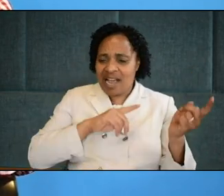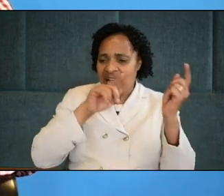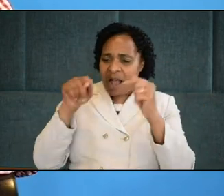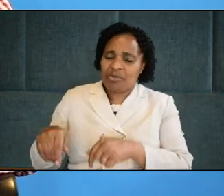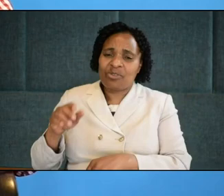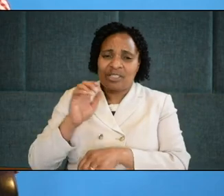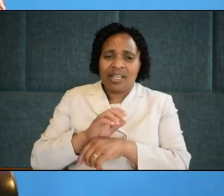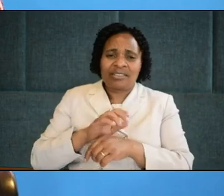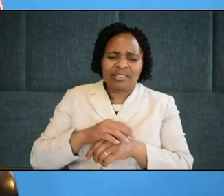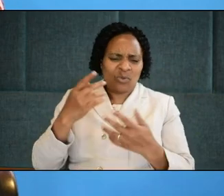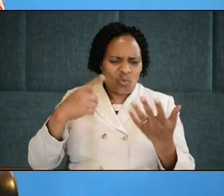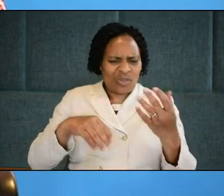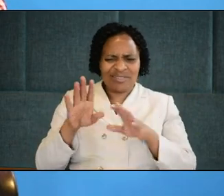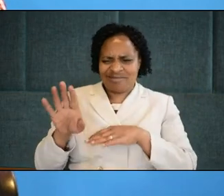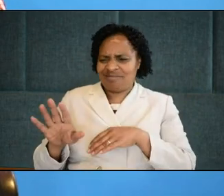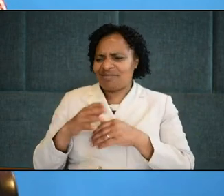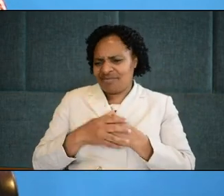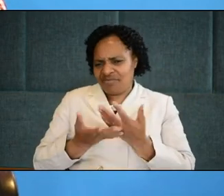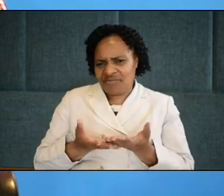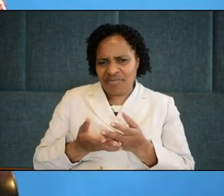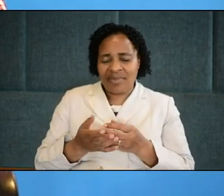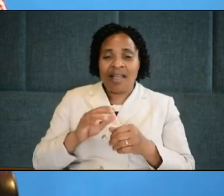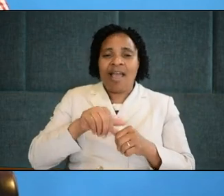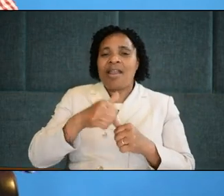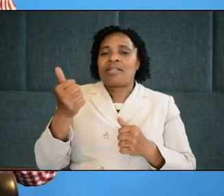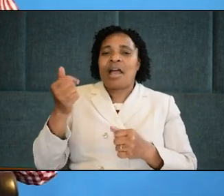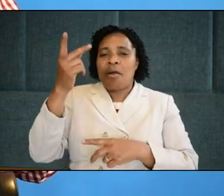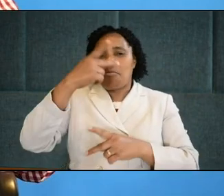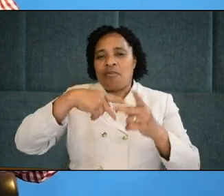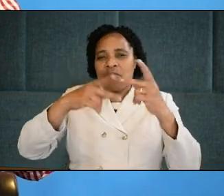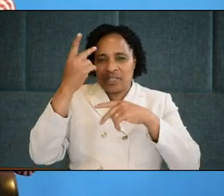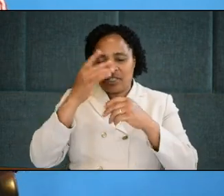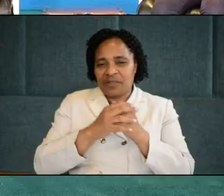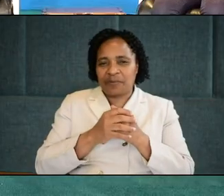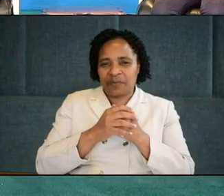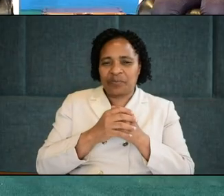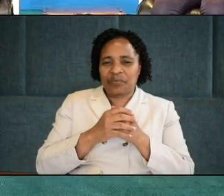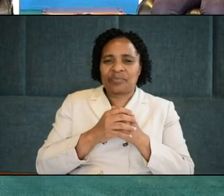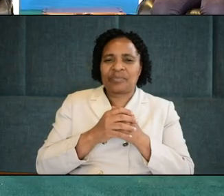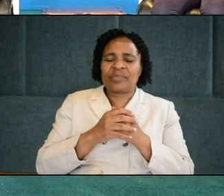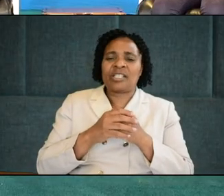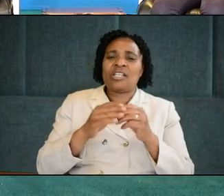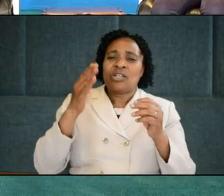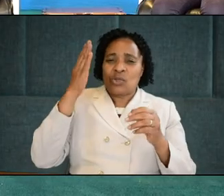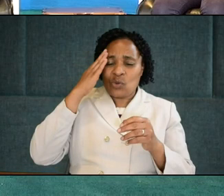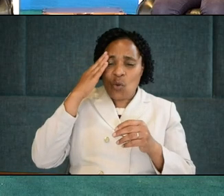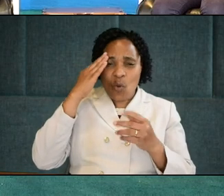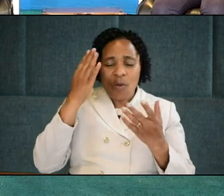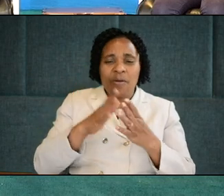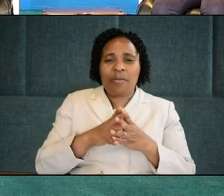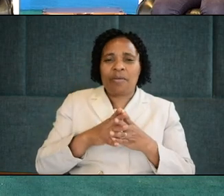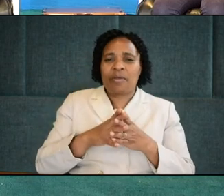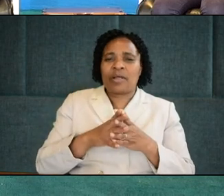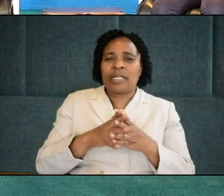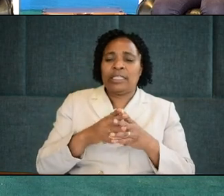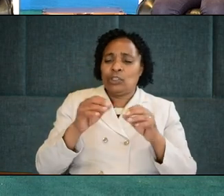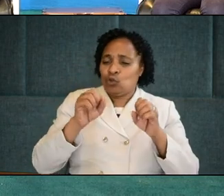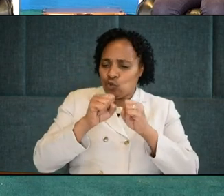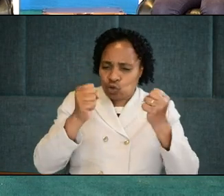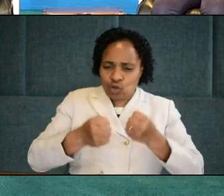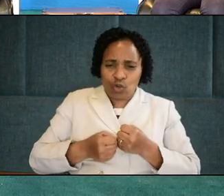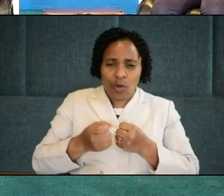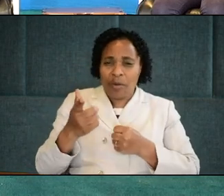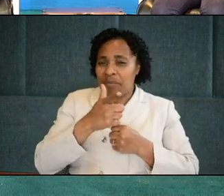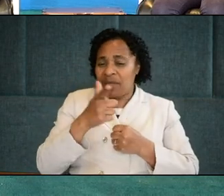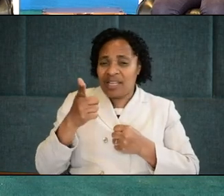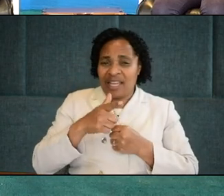you're like, wow, what is this? Then another profession, closely linked. If I may, you know, like, it's been trending on social media.